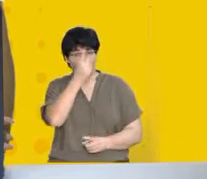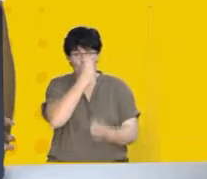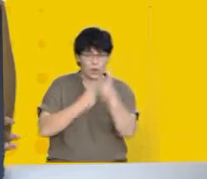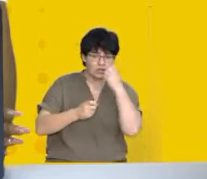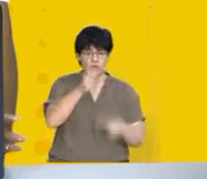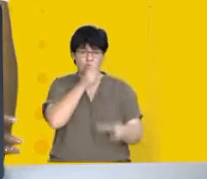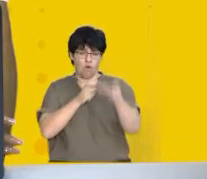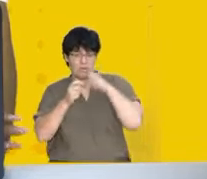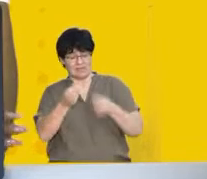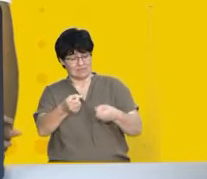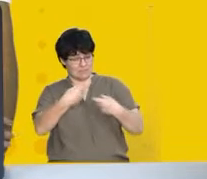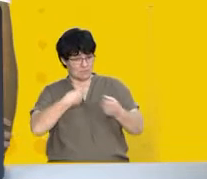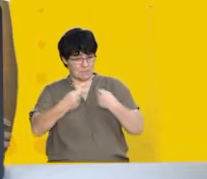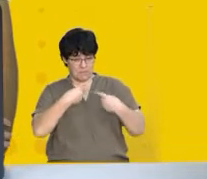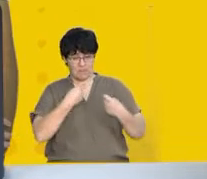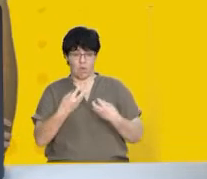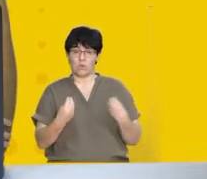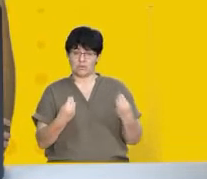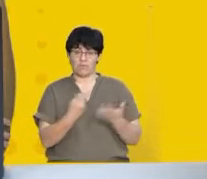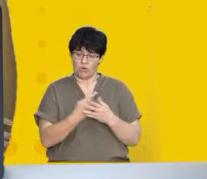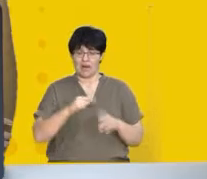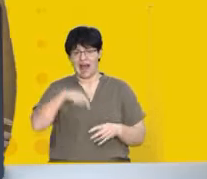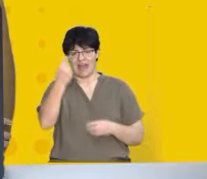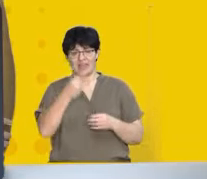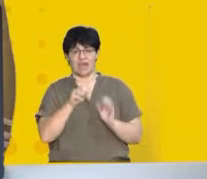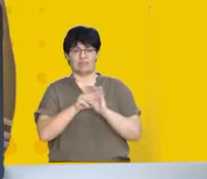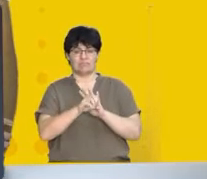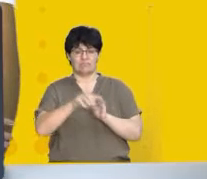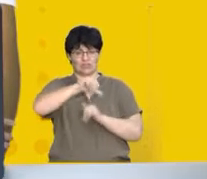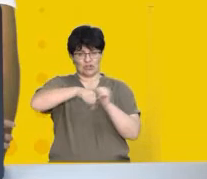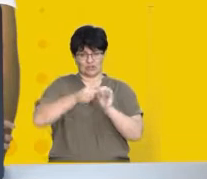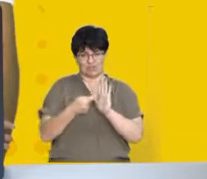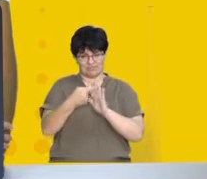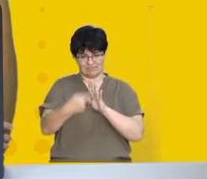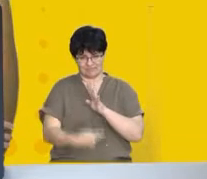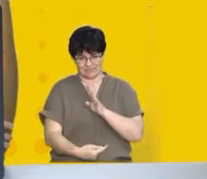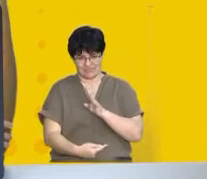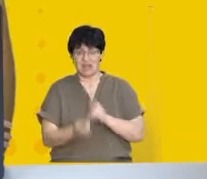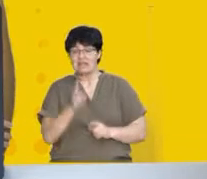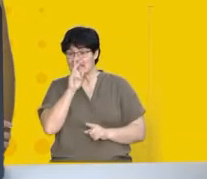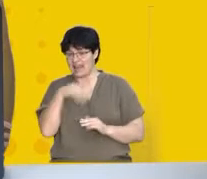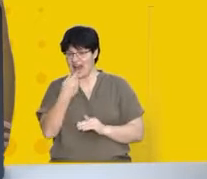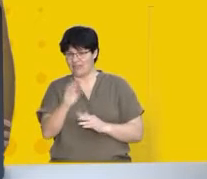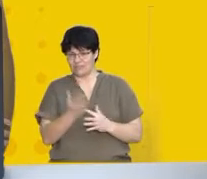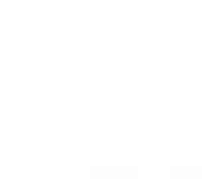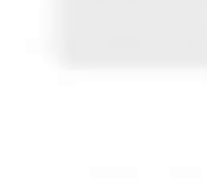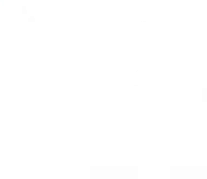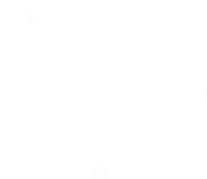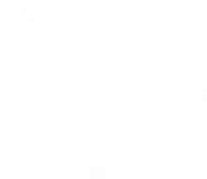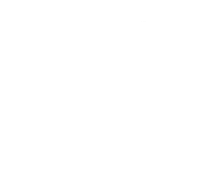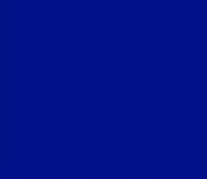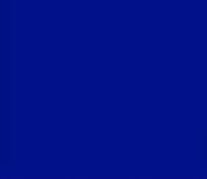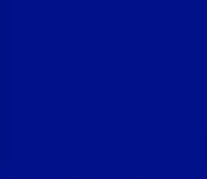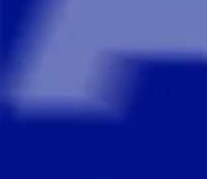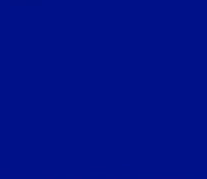and comments on WhatsApp, as well as our other social media platforms. We'll see you straight after this.